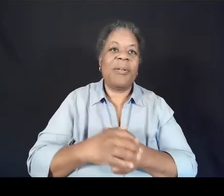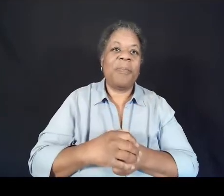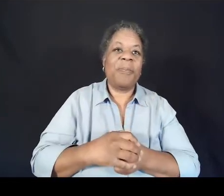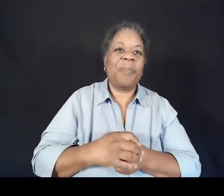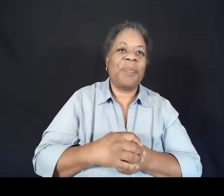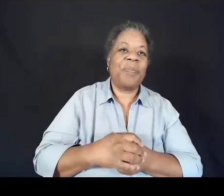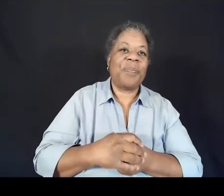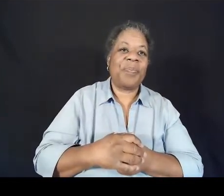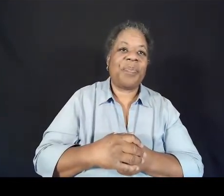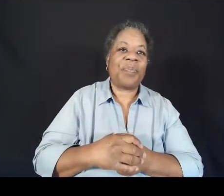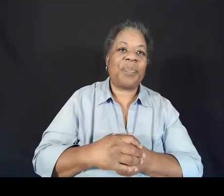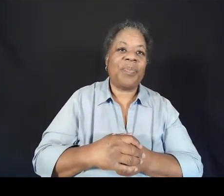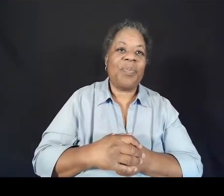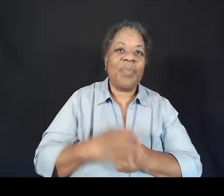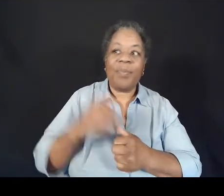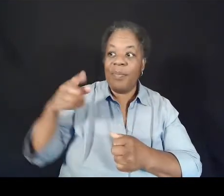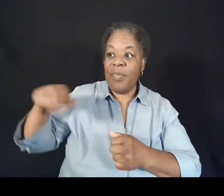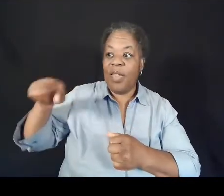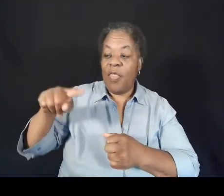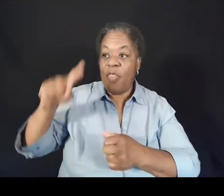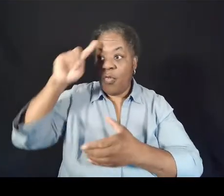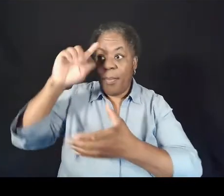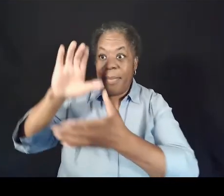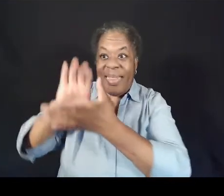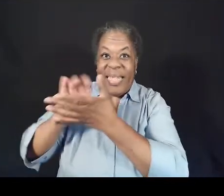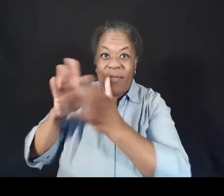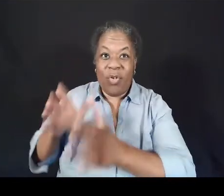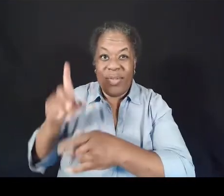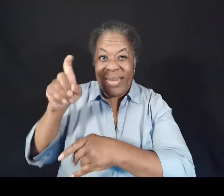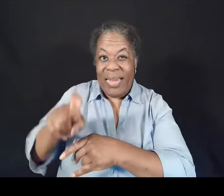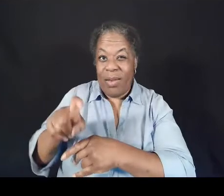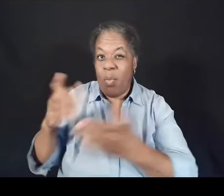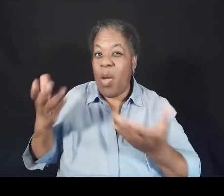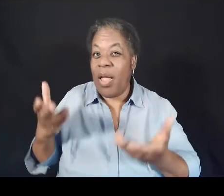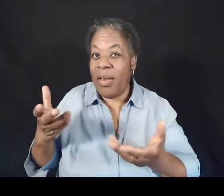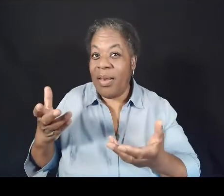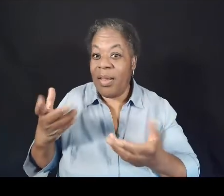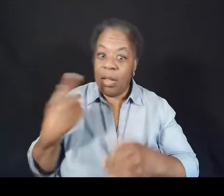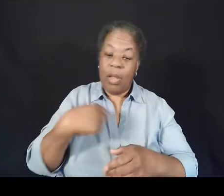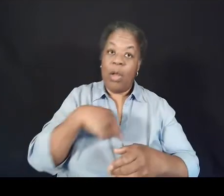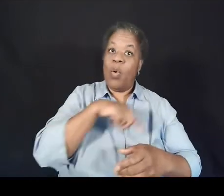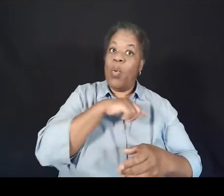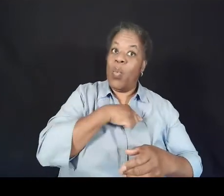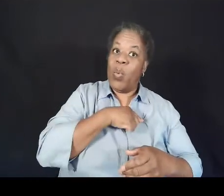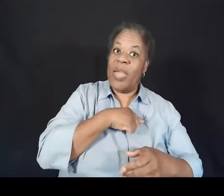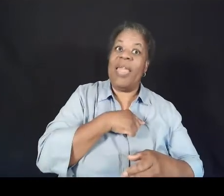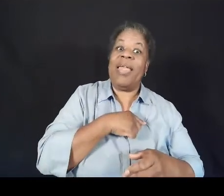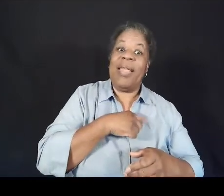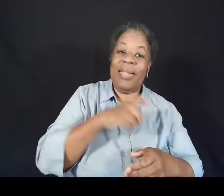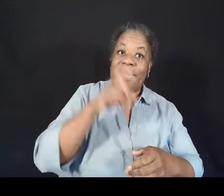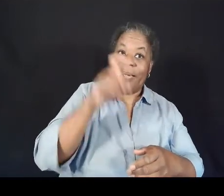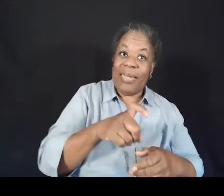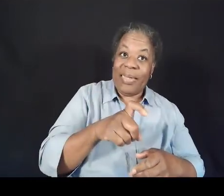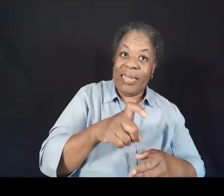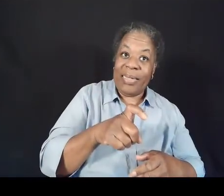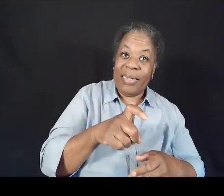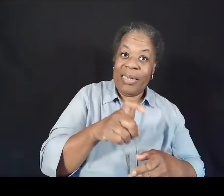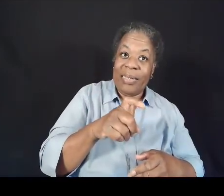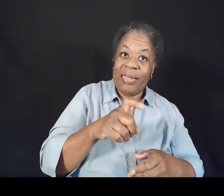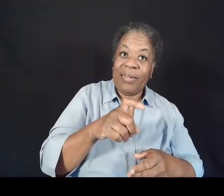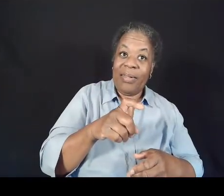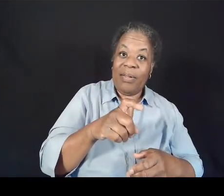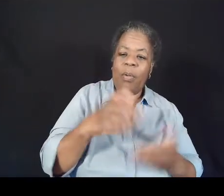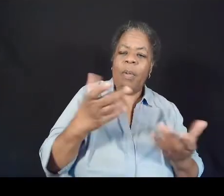What those scattered believers needed, what we scattered believers need, is